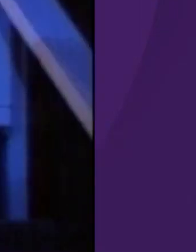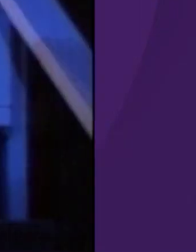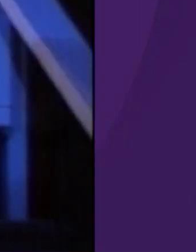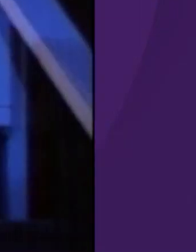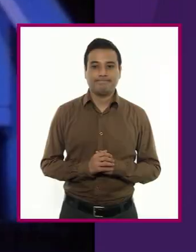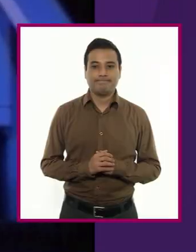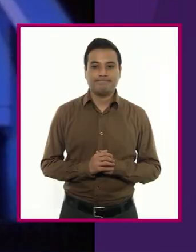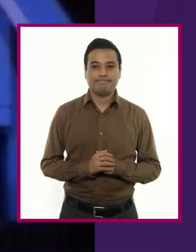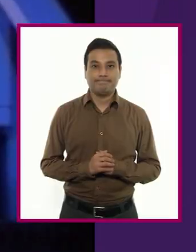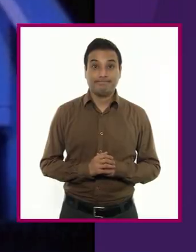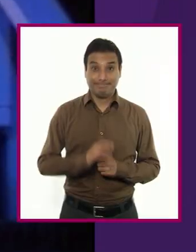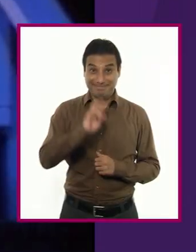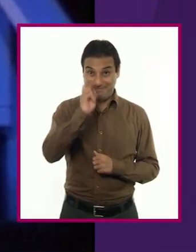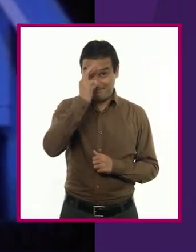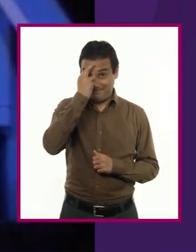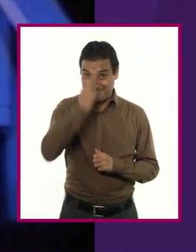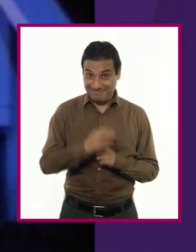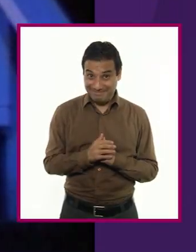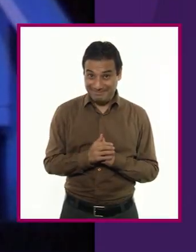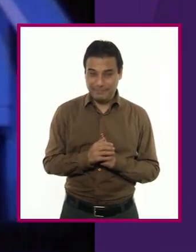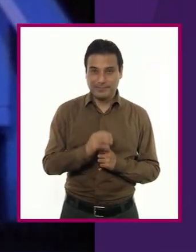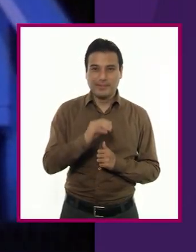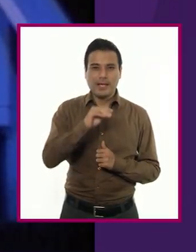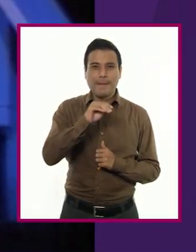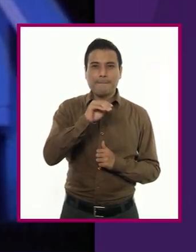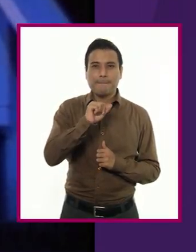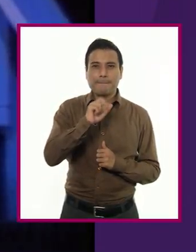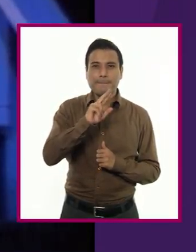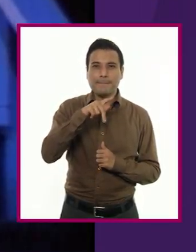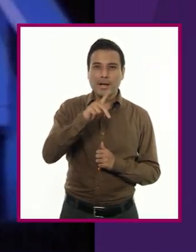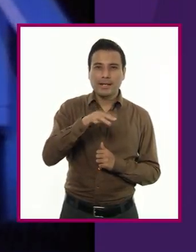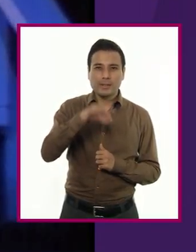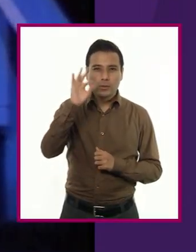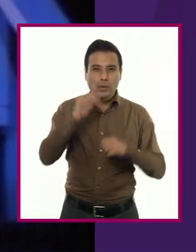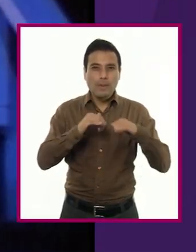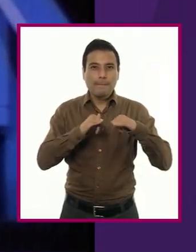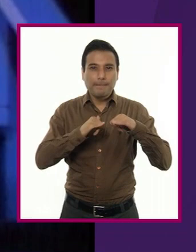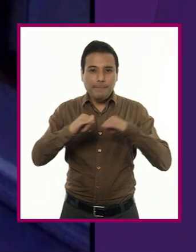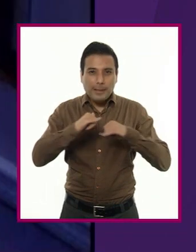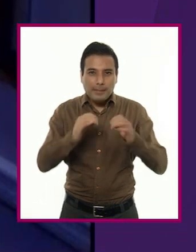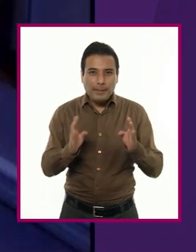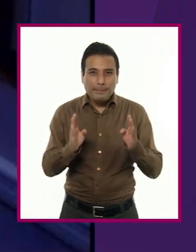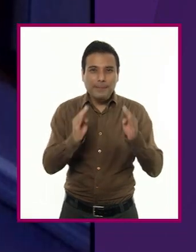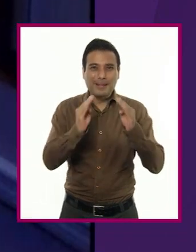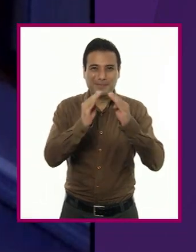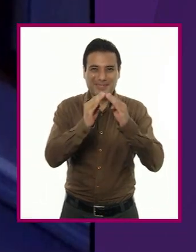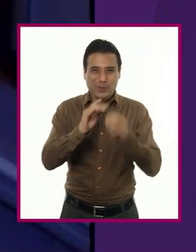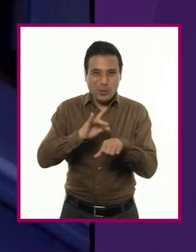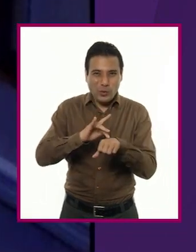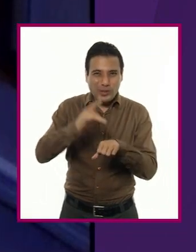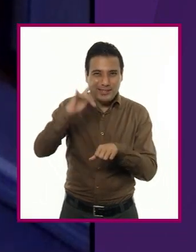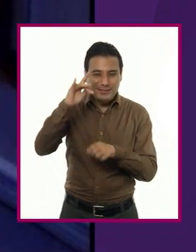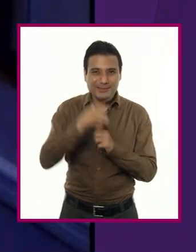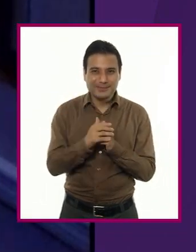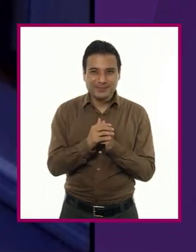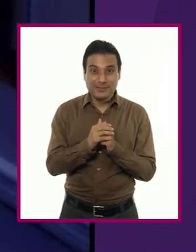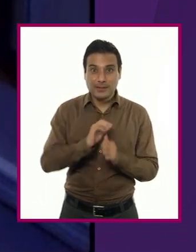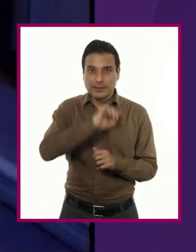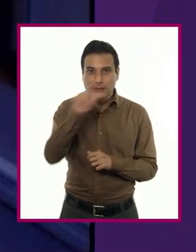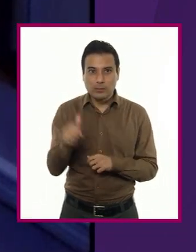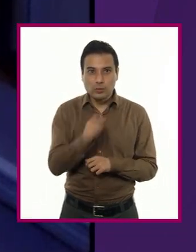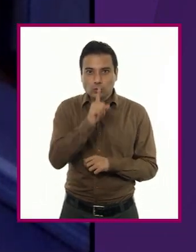Como ustedes recordarán, Mark encontró el mapa de la pirámide de las joyas, pero tuvo que